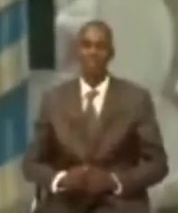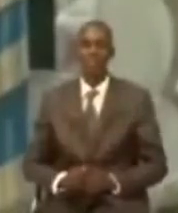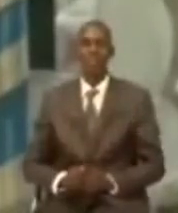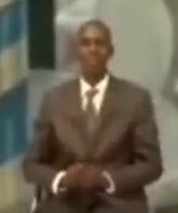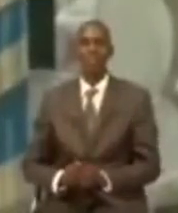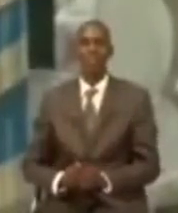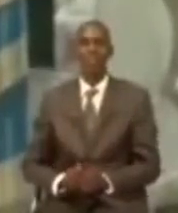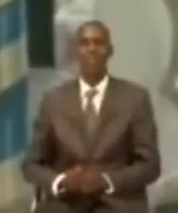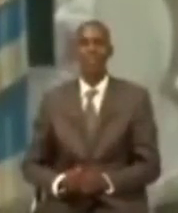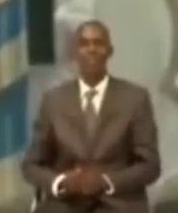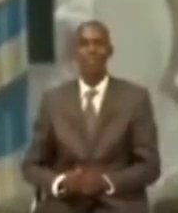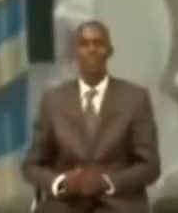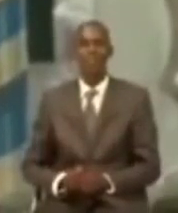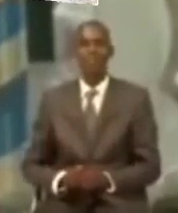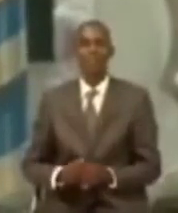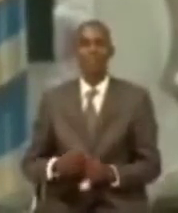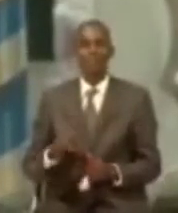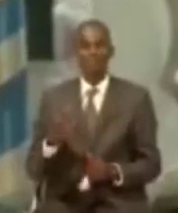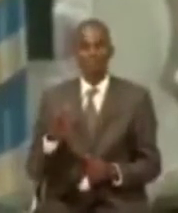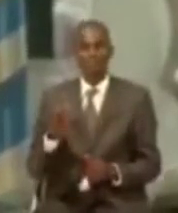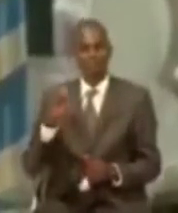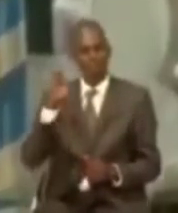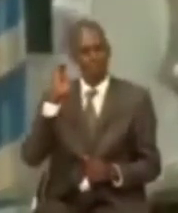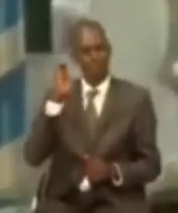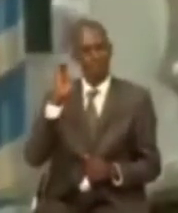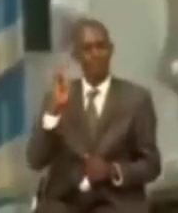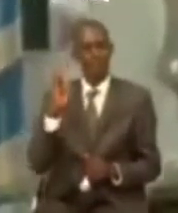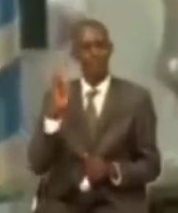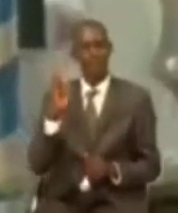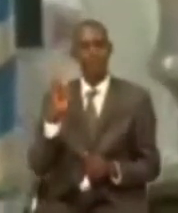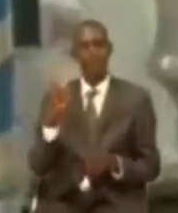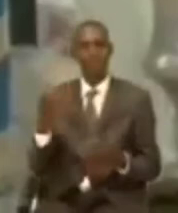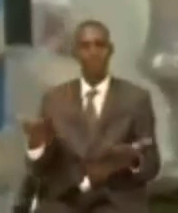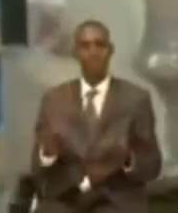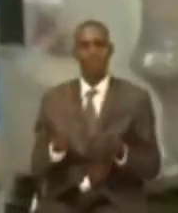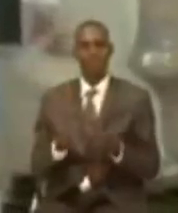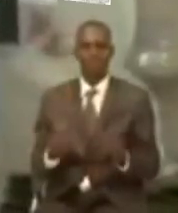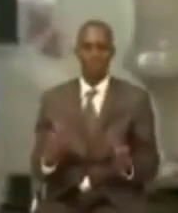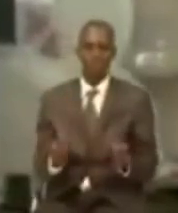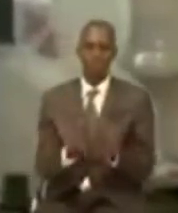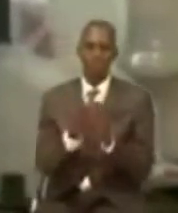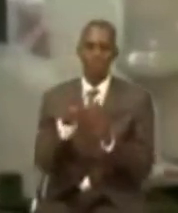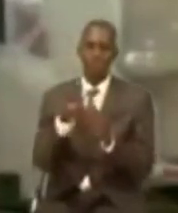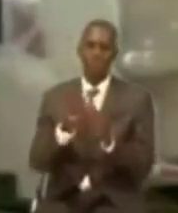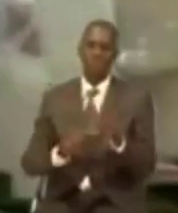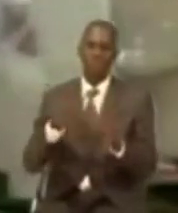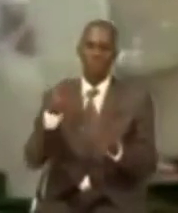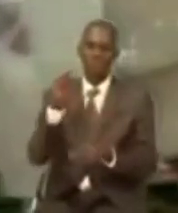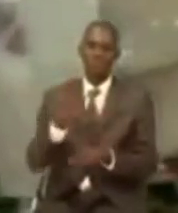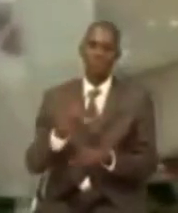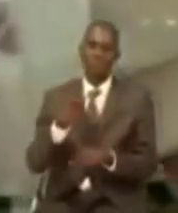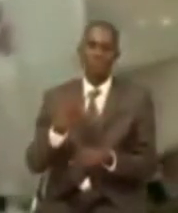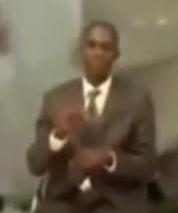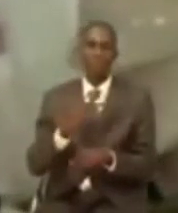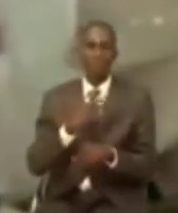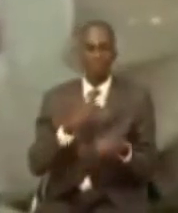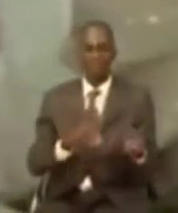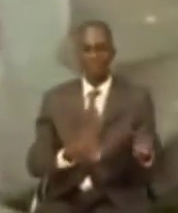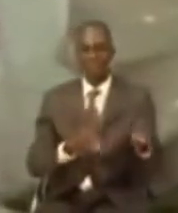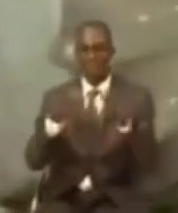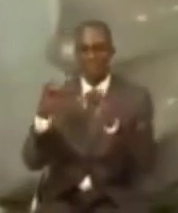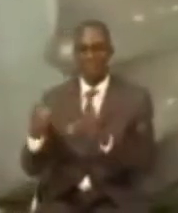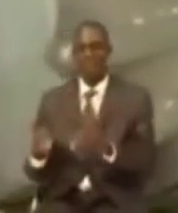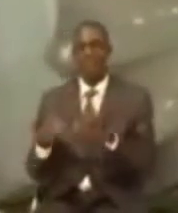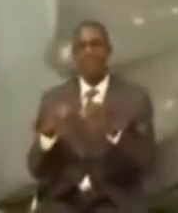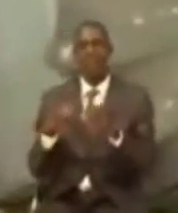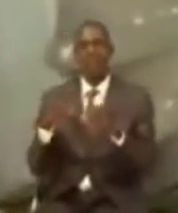He is here to meet every need and to set the captives free.